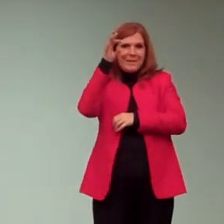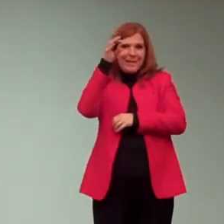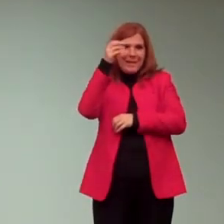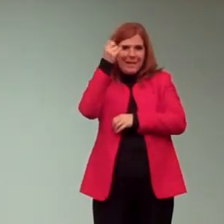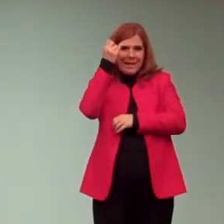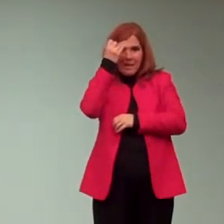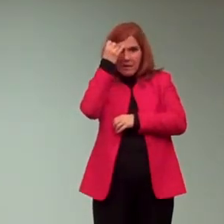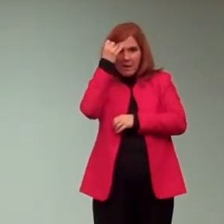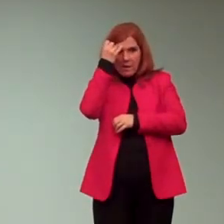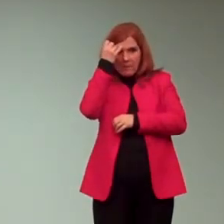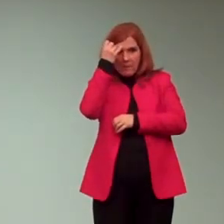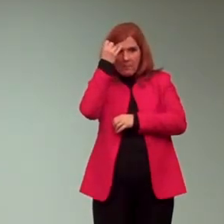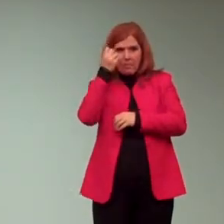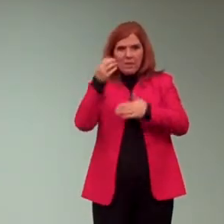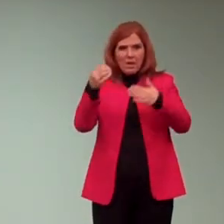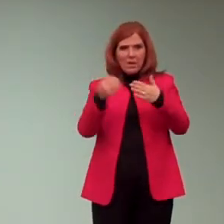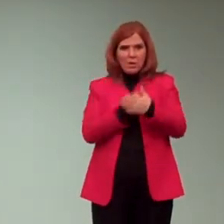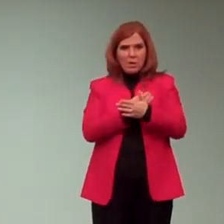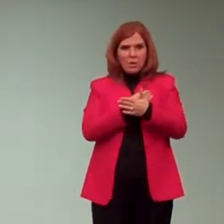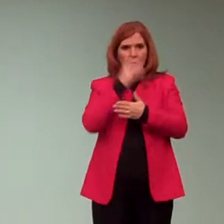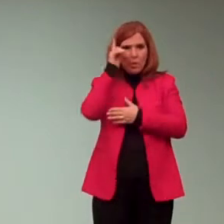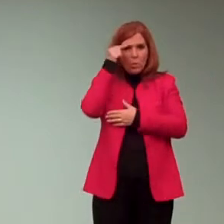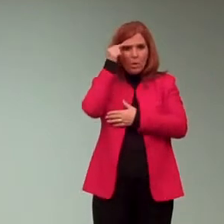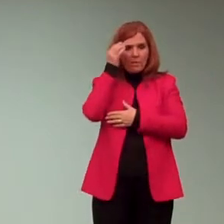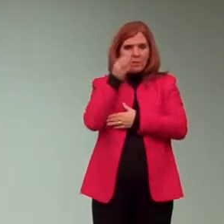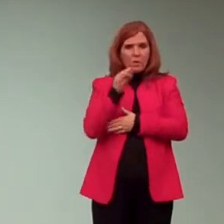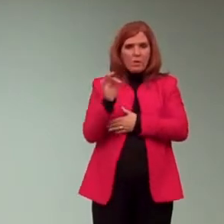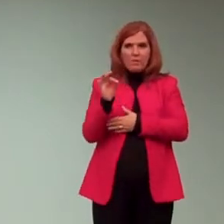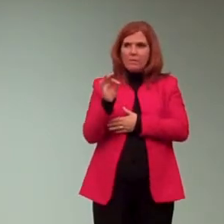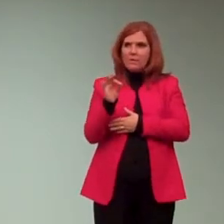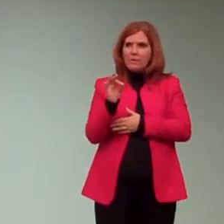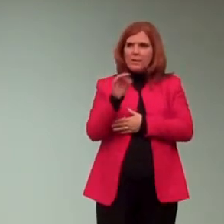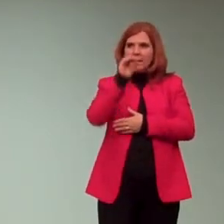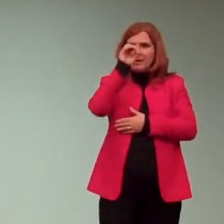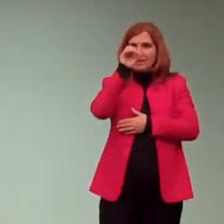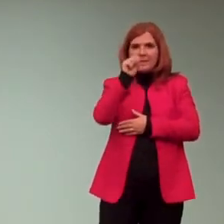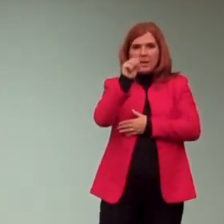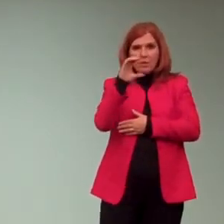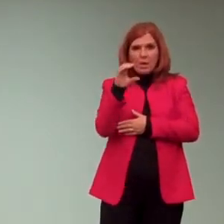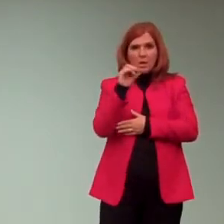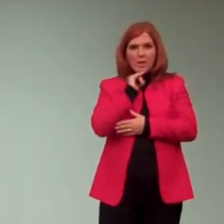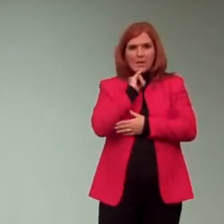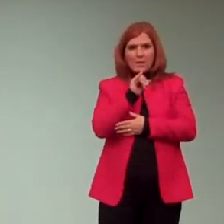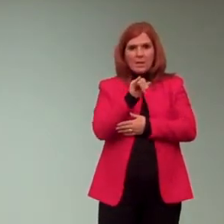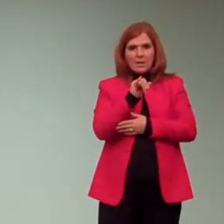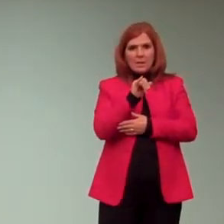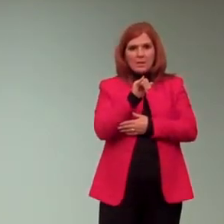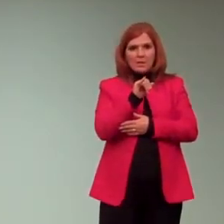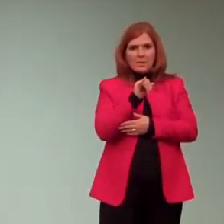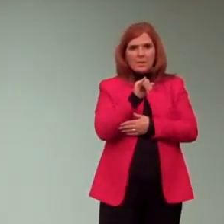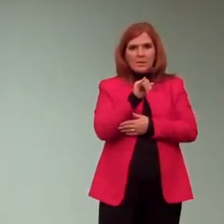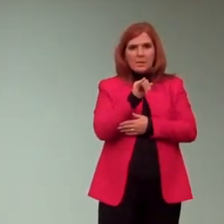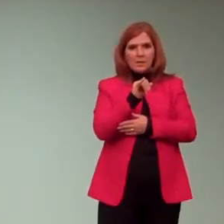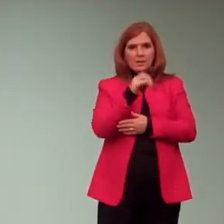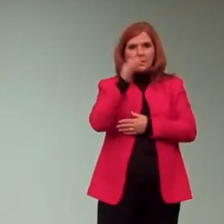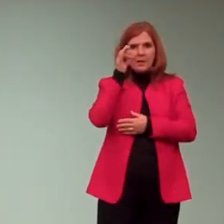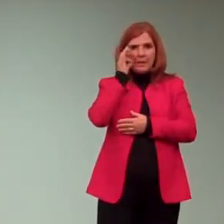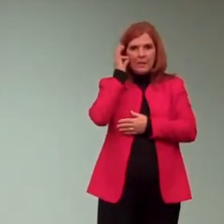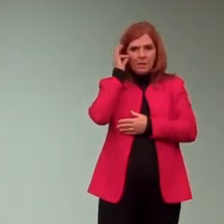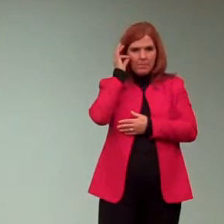subcontinent. The new governor of South Carolina is also